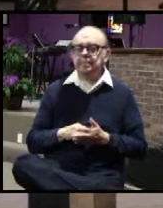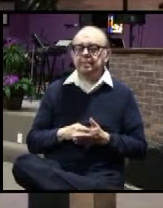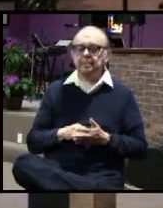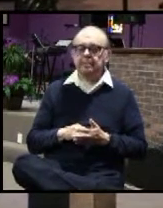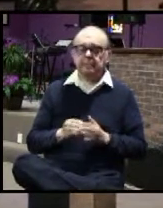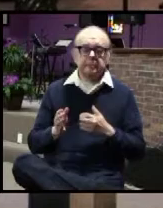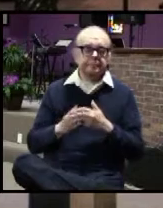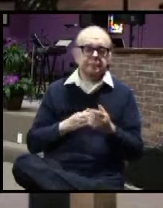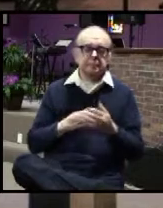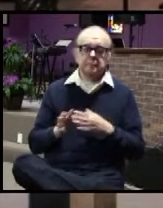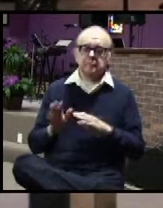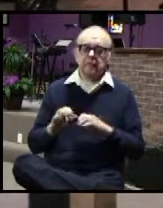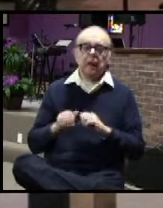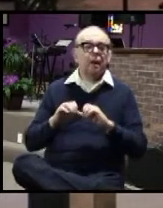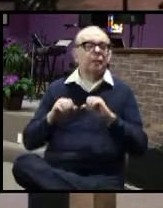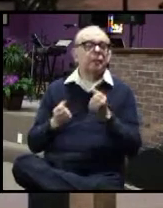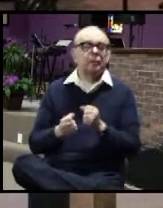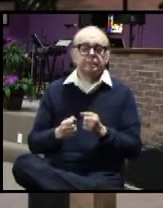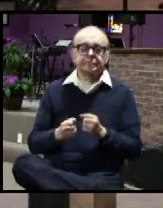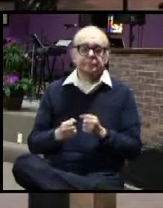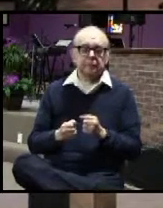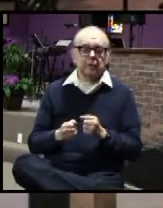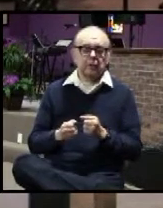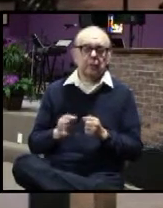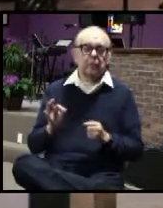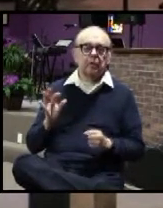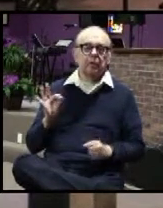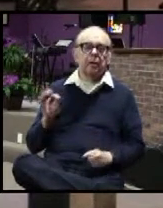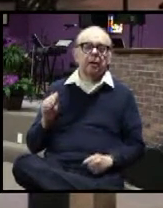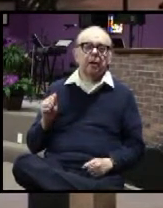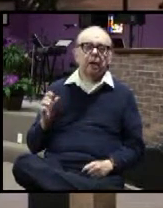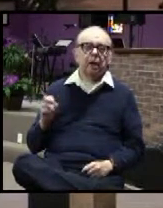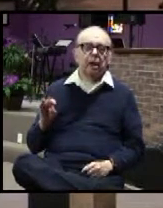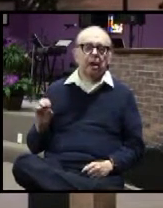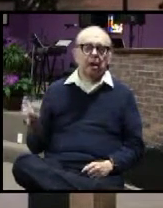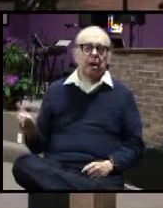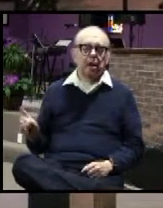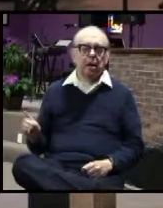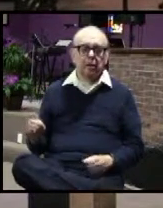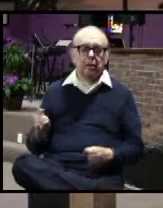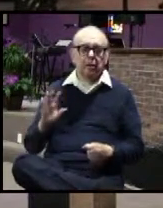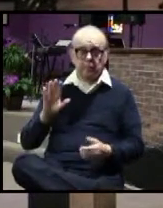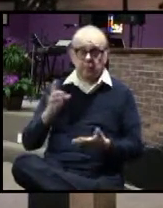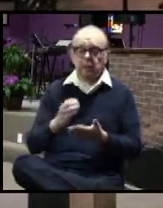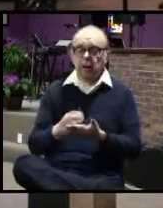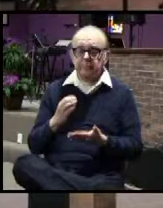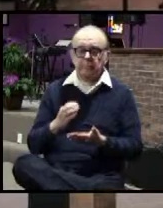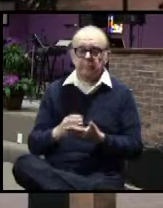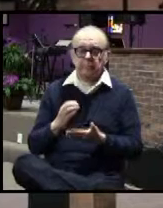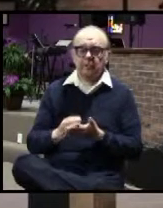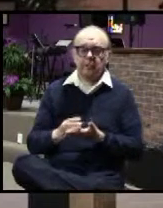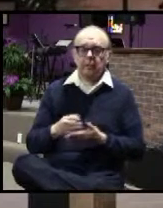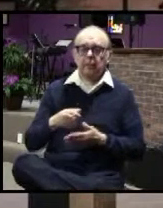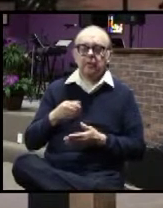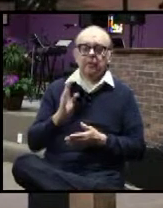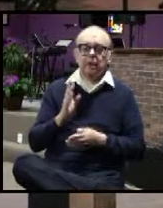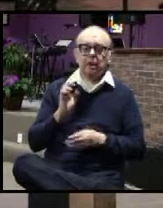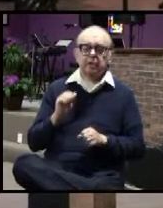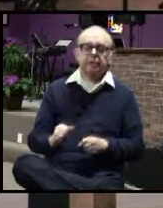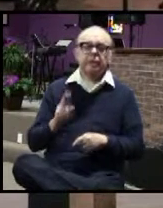No matter how broken or flawed your pot is today, God can still use